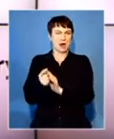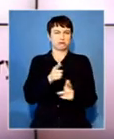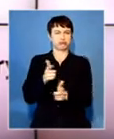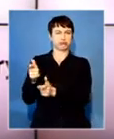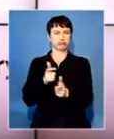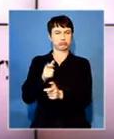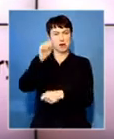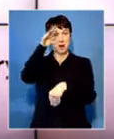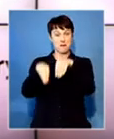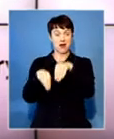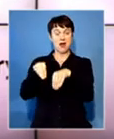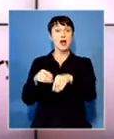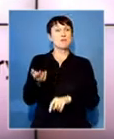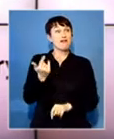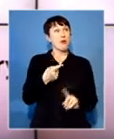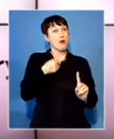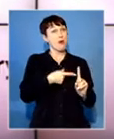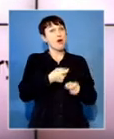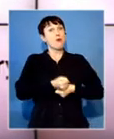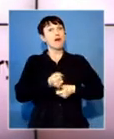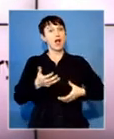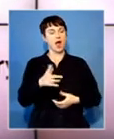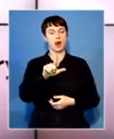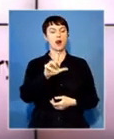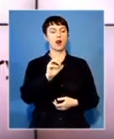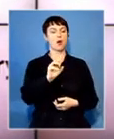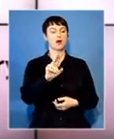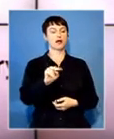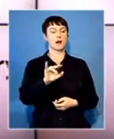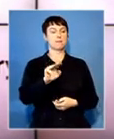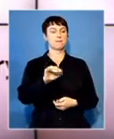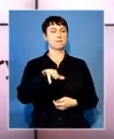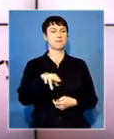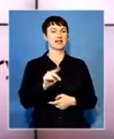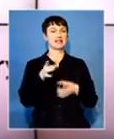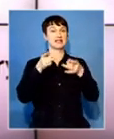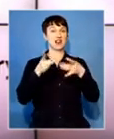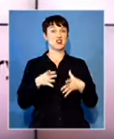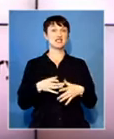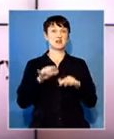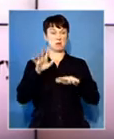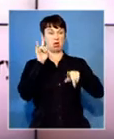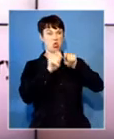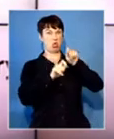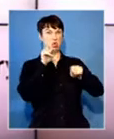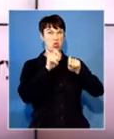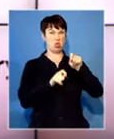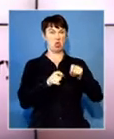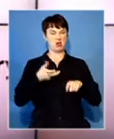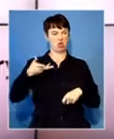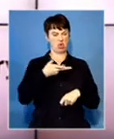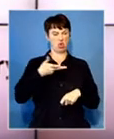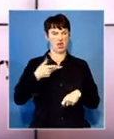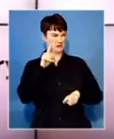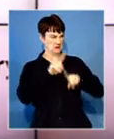was literally in the hot seat. Confronted, challenged, implicated, even loudly heckled, Ramaphosa defended his